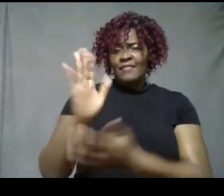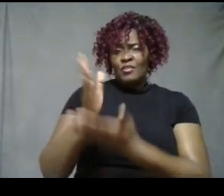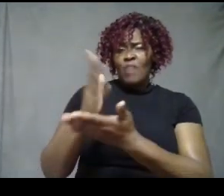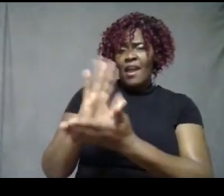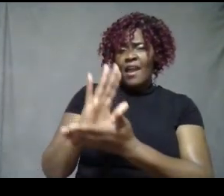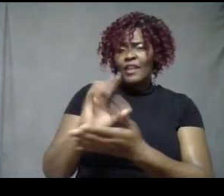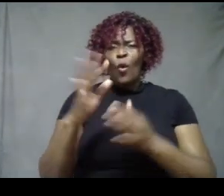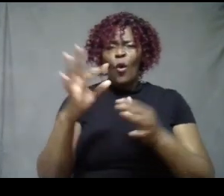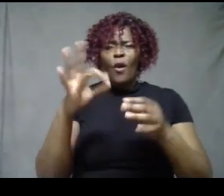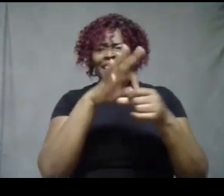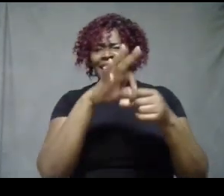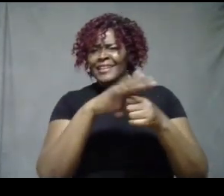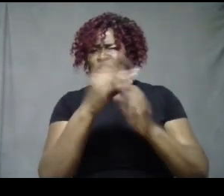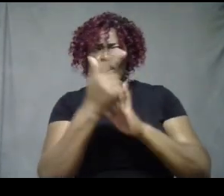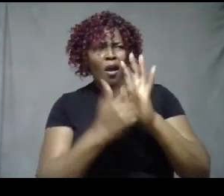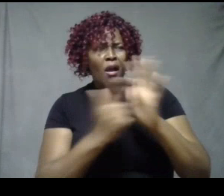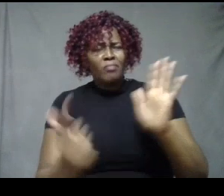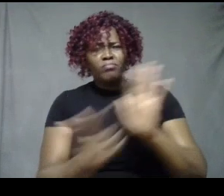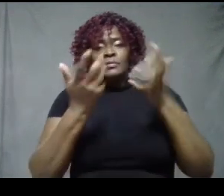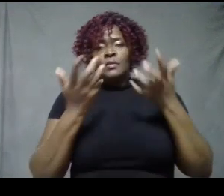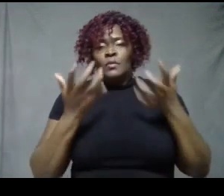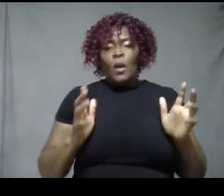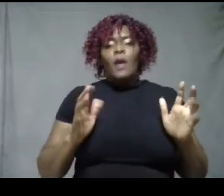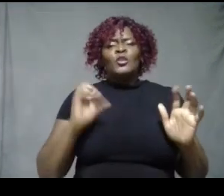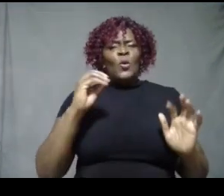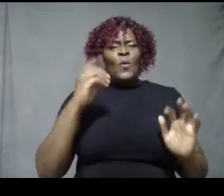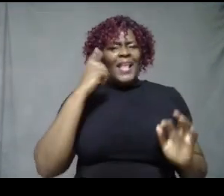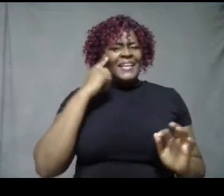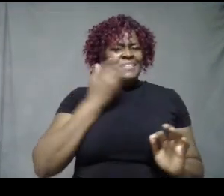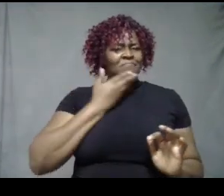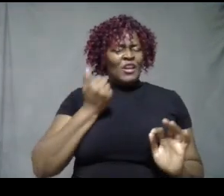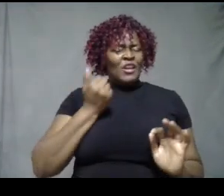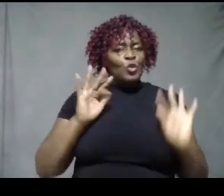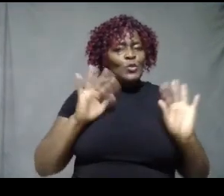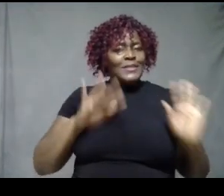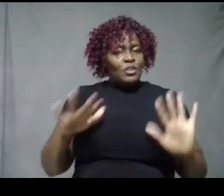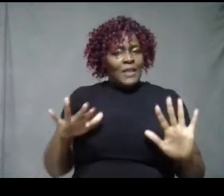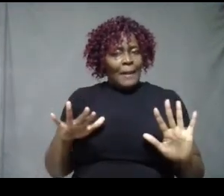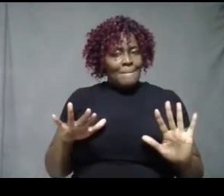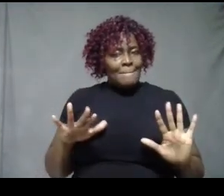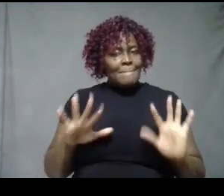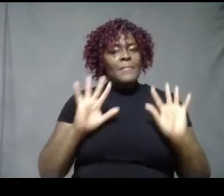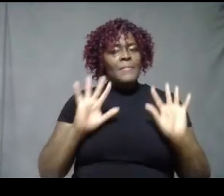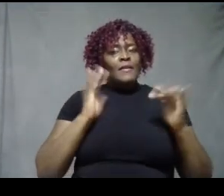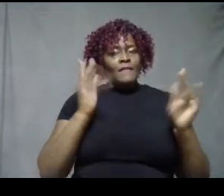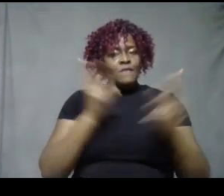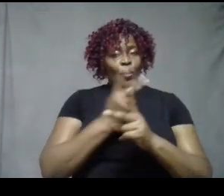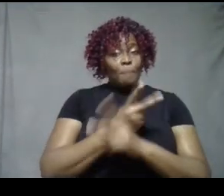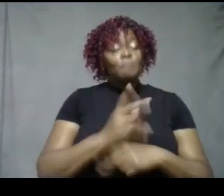anything like that. So I think that it's always best to try to take our time. All right, Commissioner